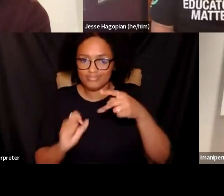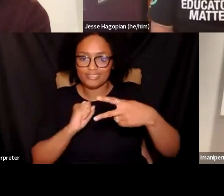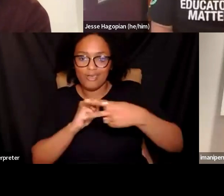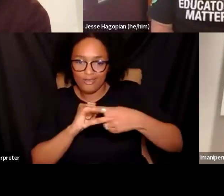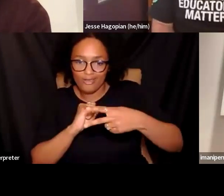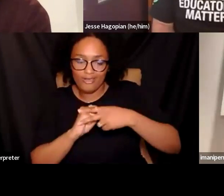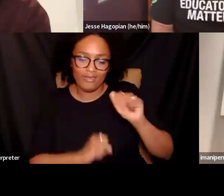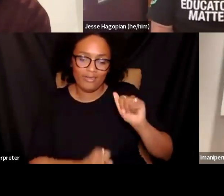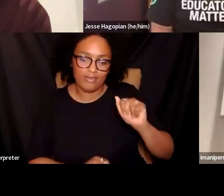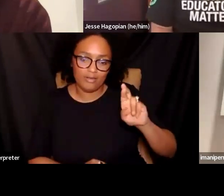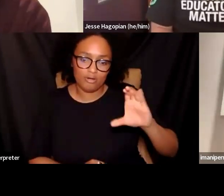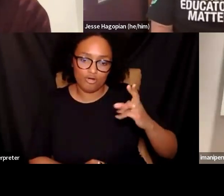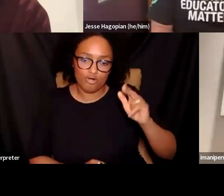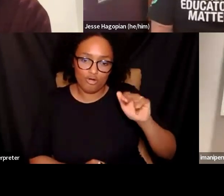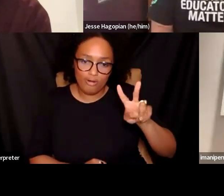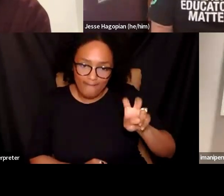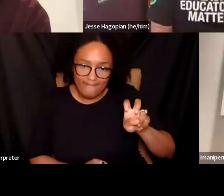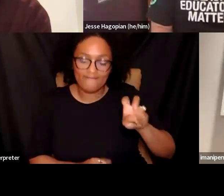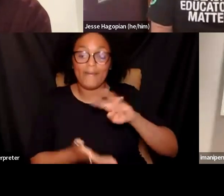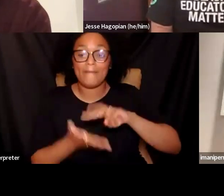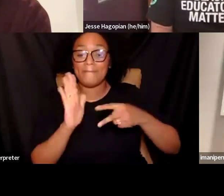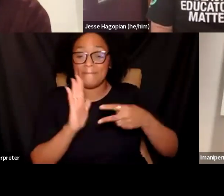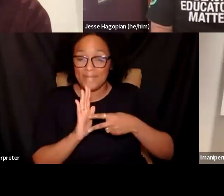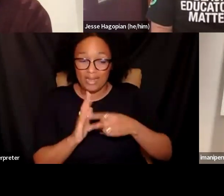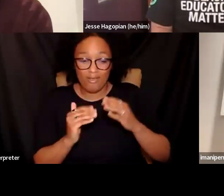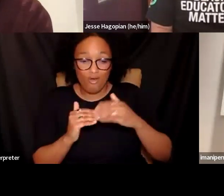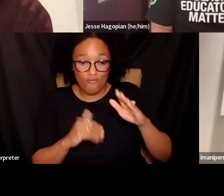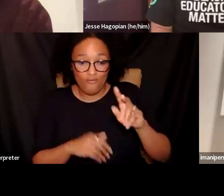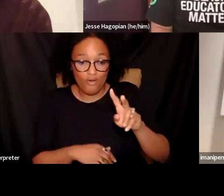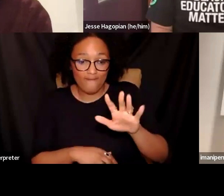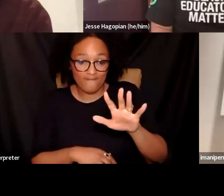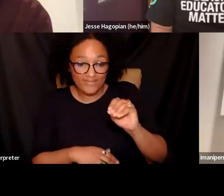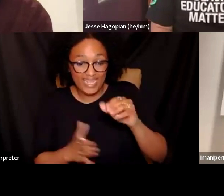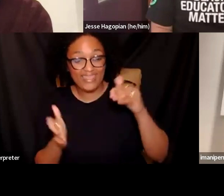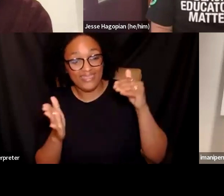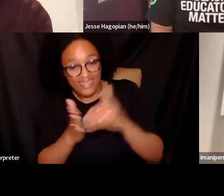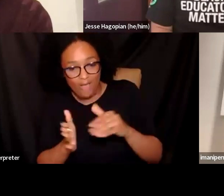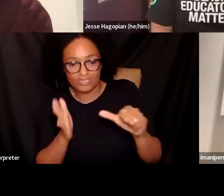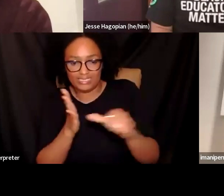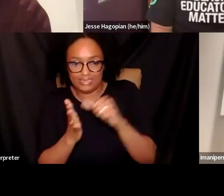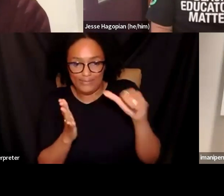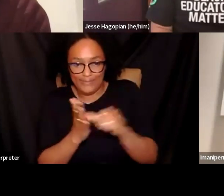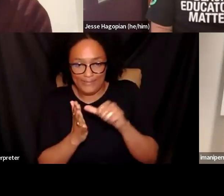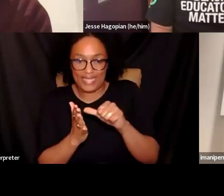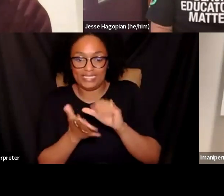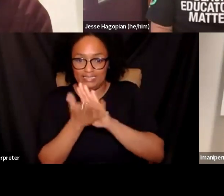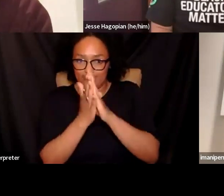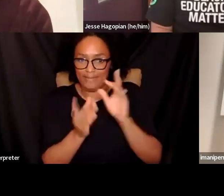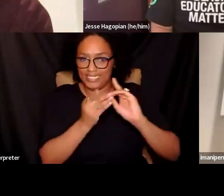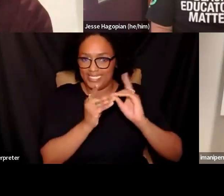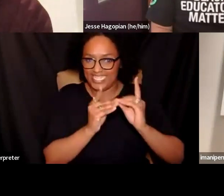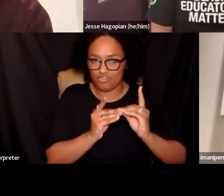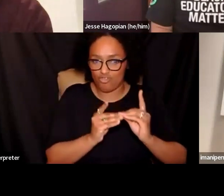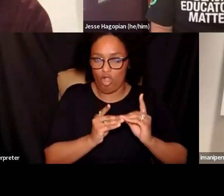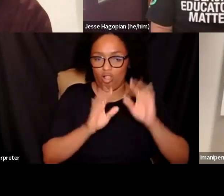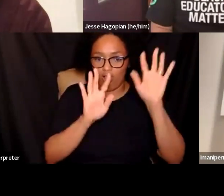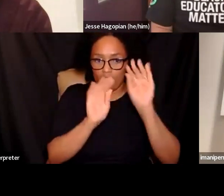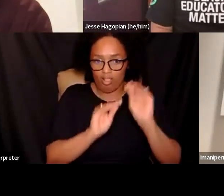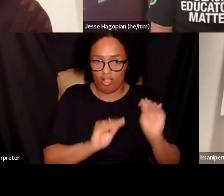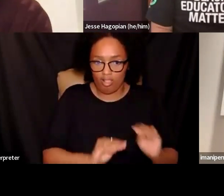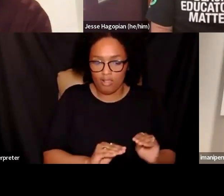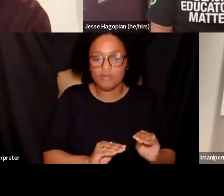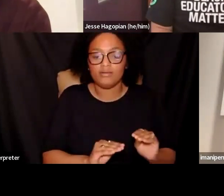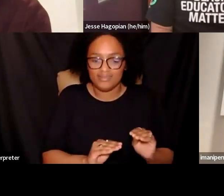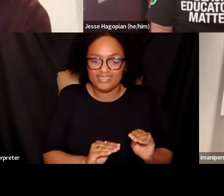are over 50,000 pages of digitized materials related to primarily the serial publications of Colored